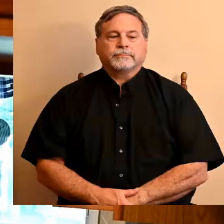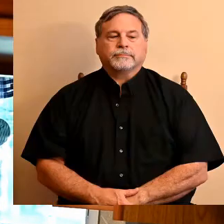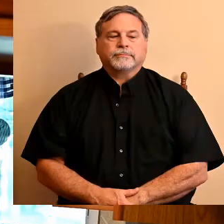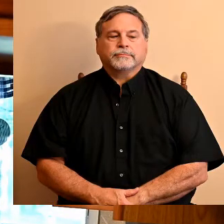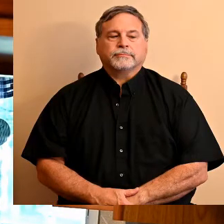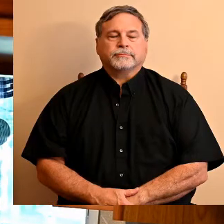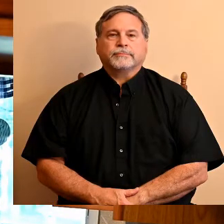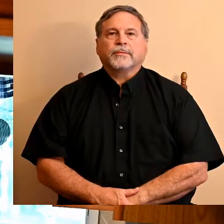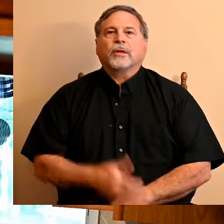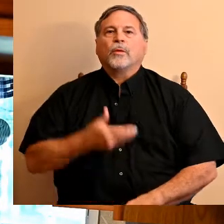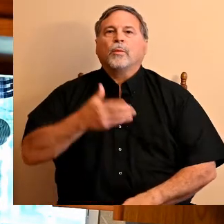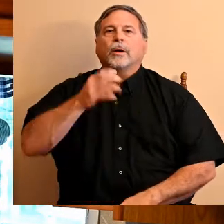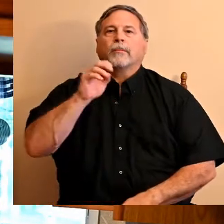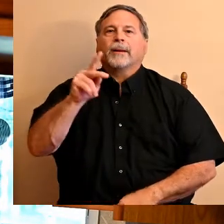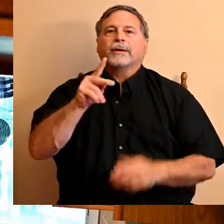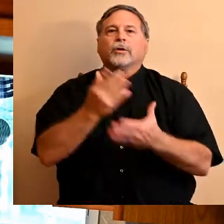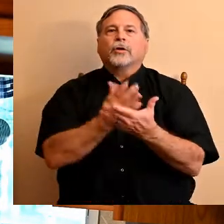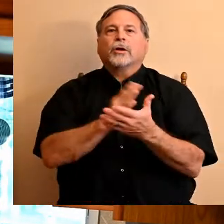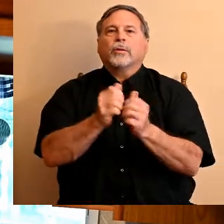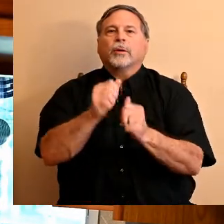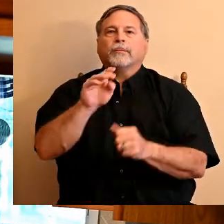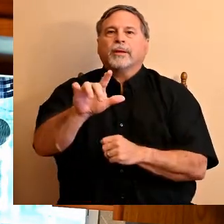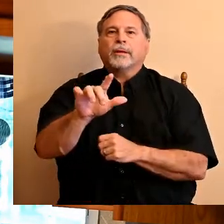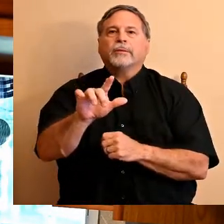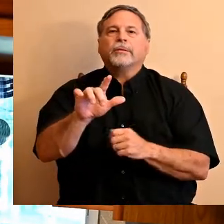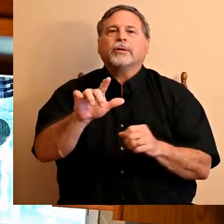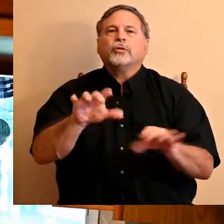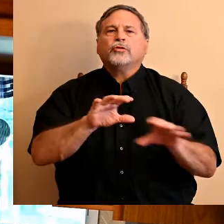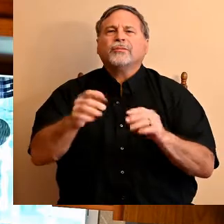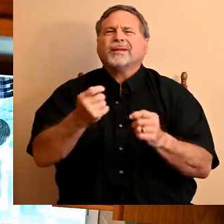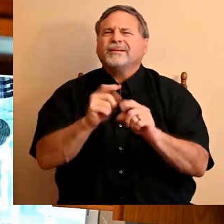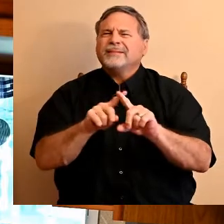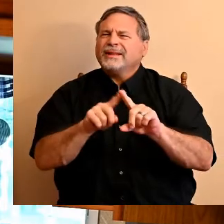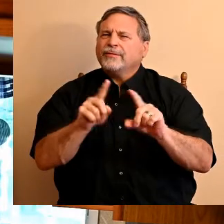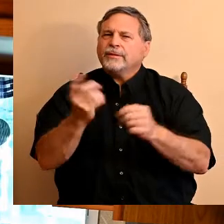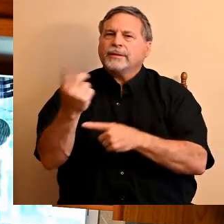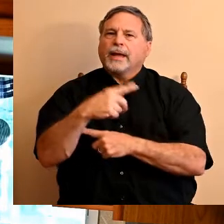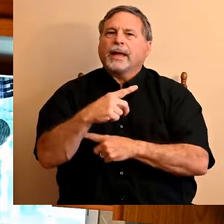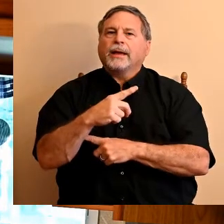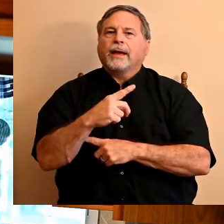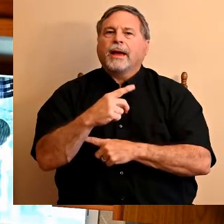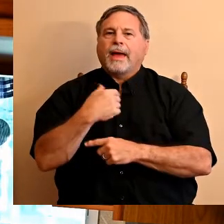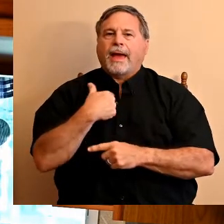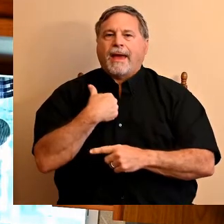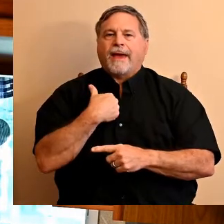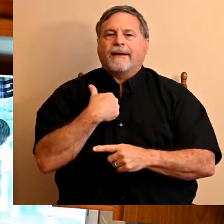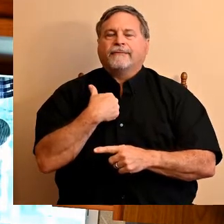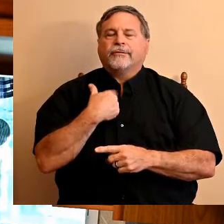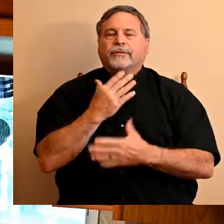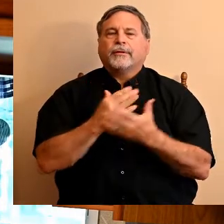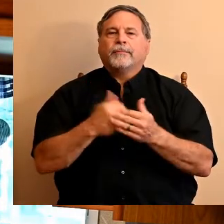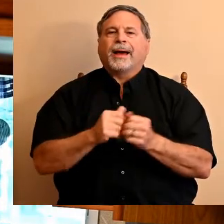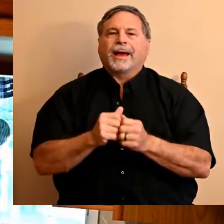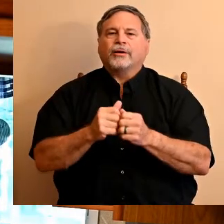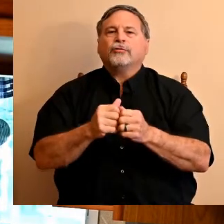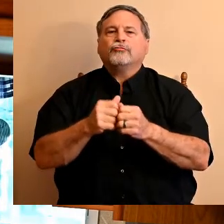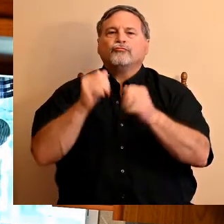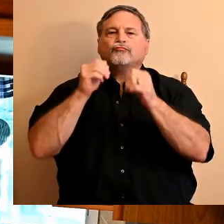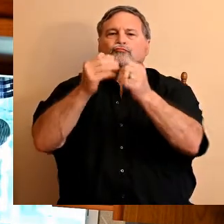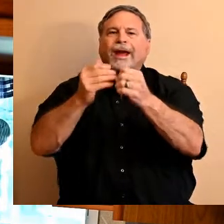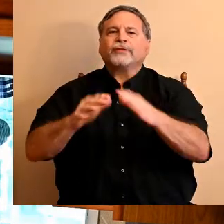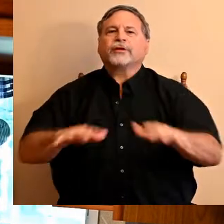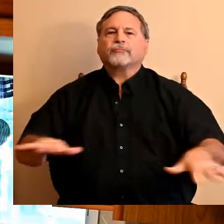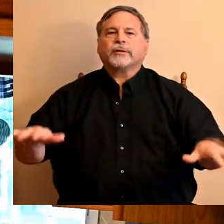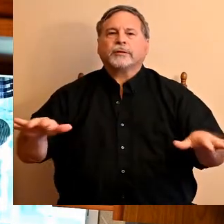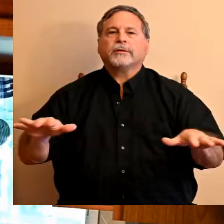Welcome back to Cooking with Bill. We're going to do something a little different today. Got some of my grandkids over, so we're going to do some sushi.